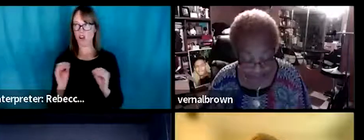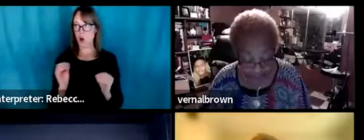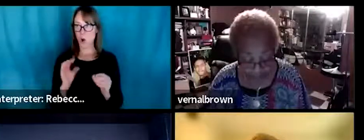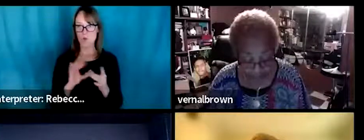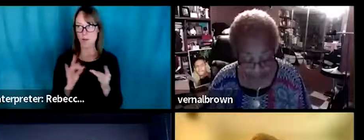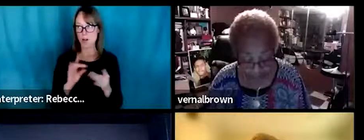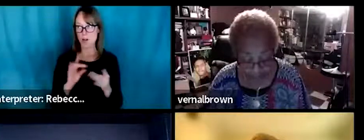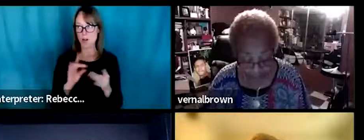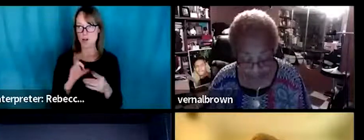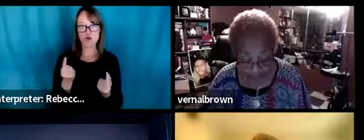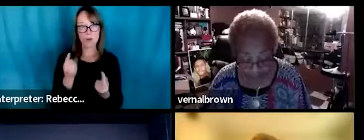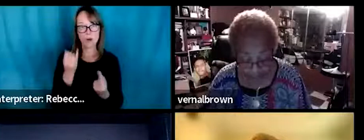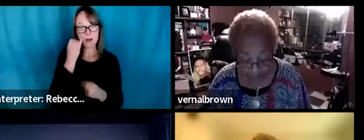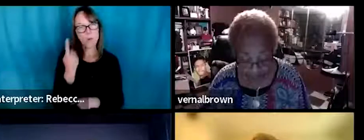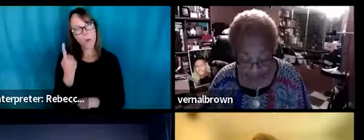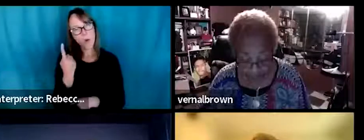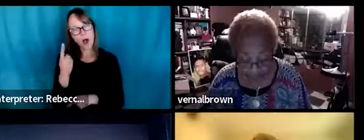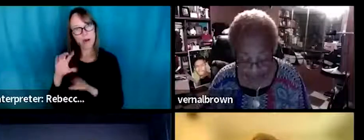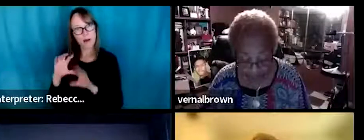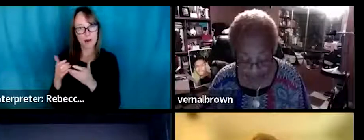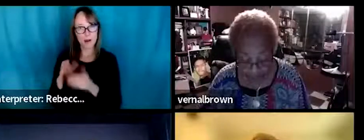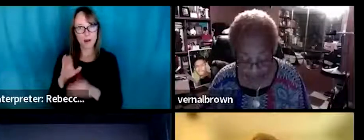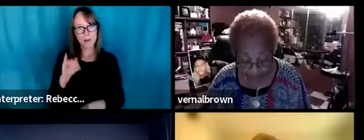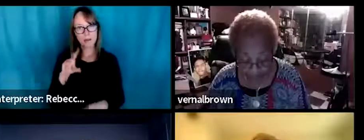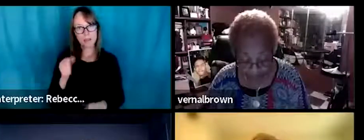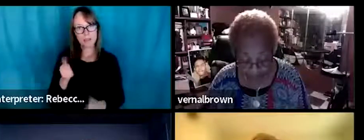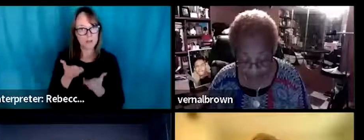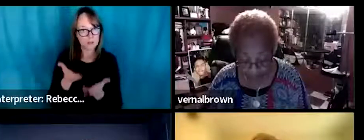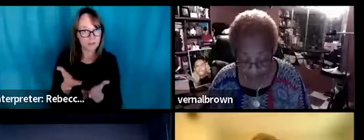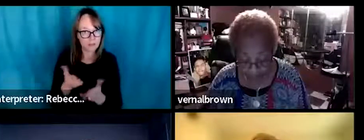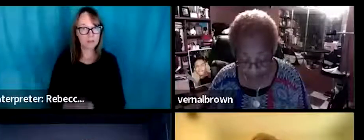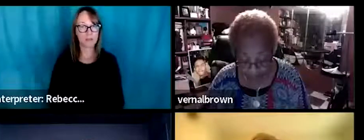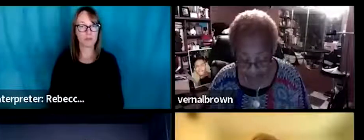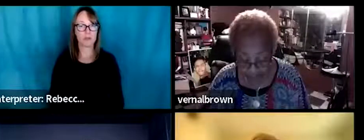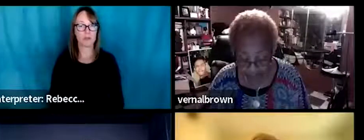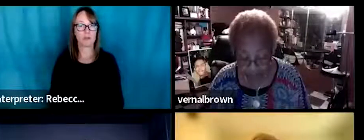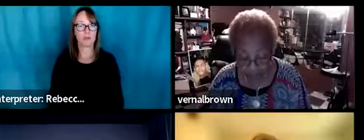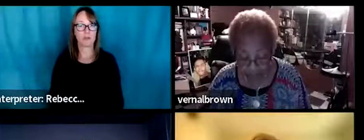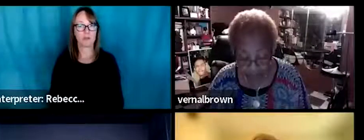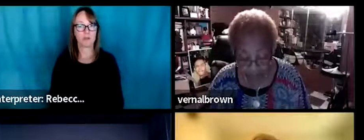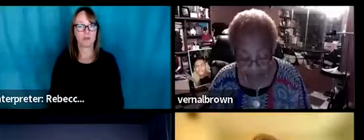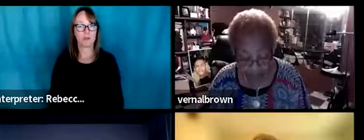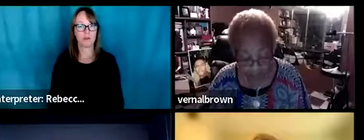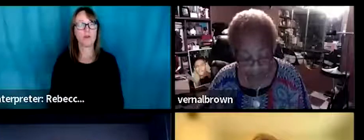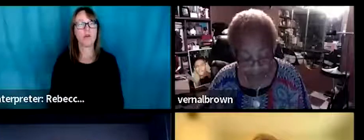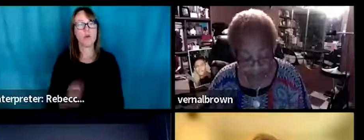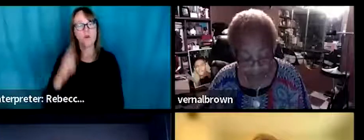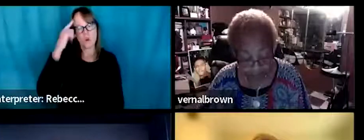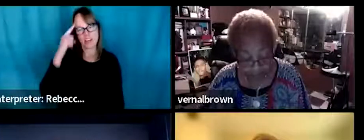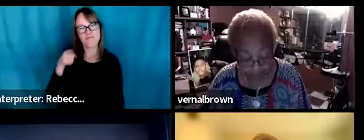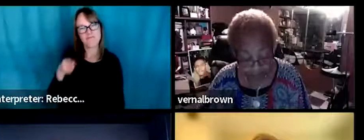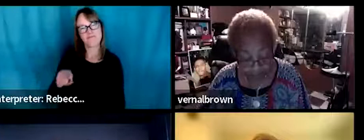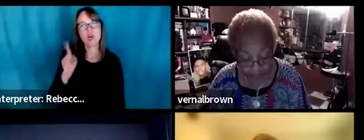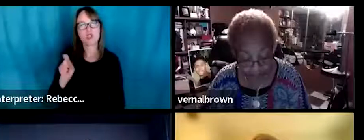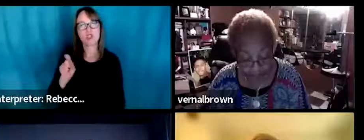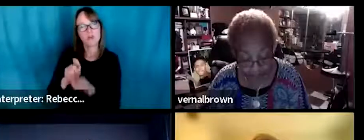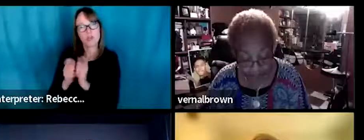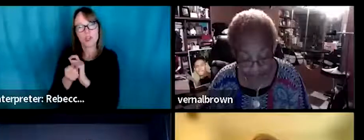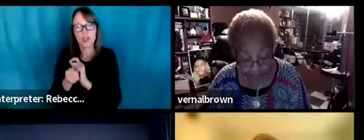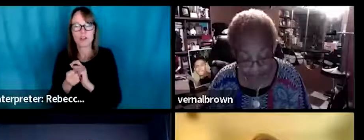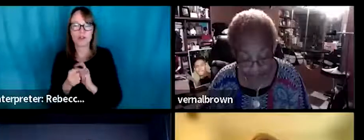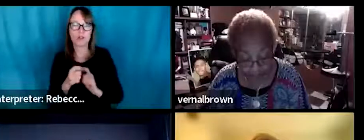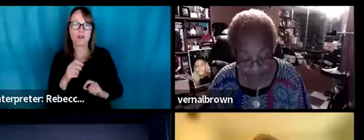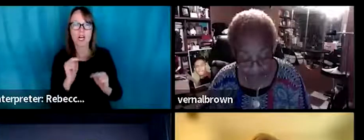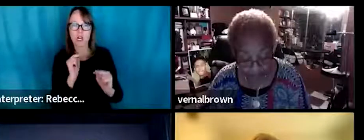like to clarify that in those situations, the procurement should be converted into a negotiated procurement with the president having the authority to